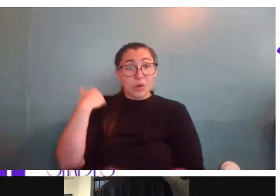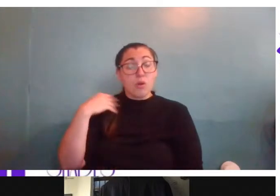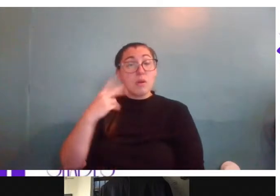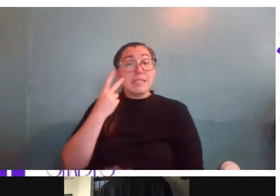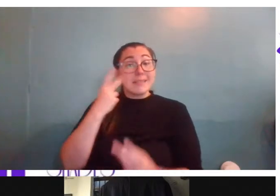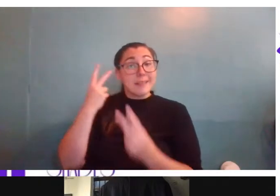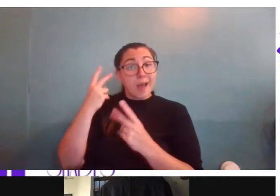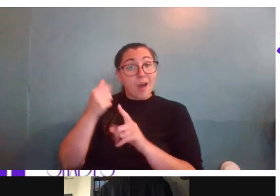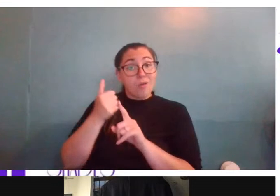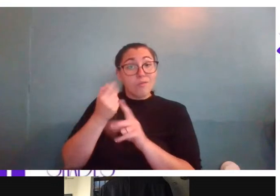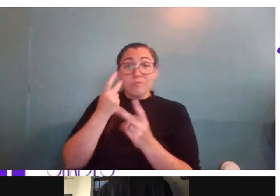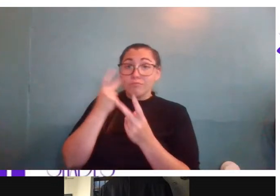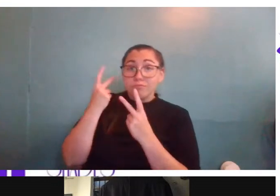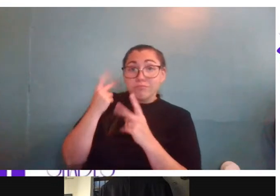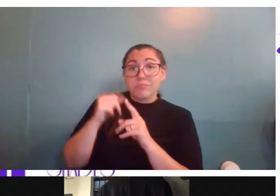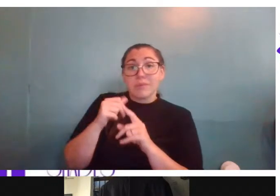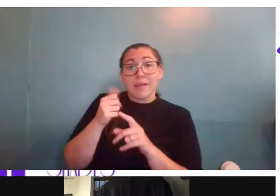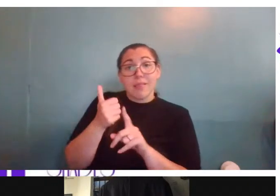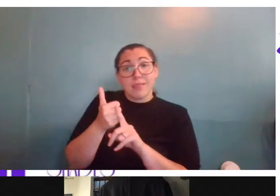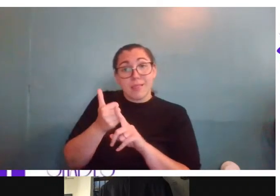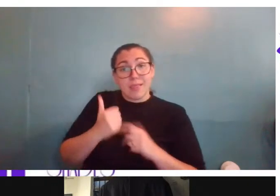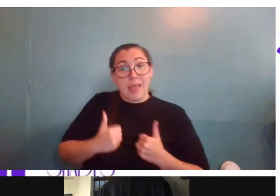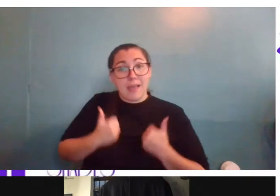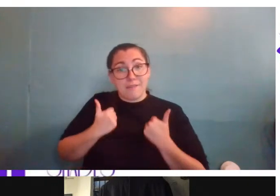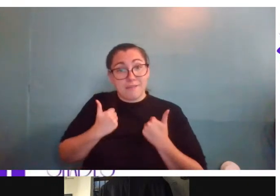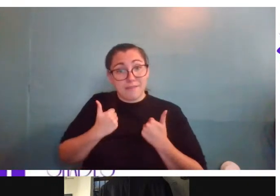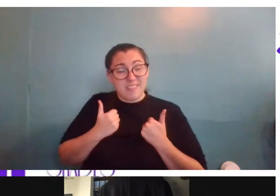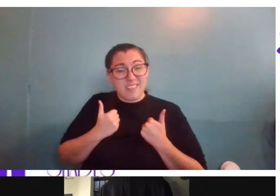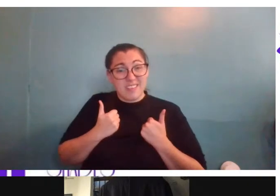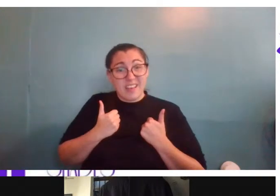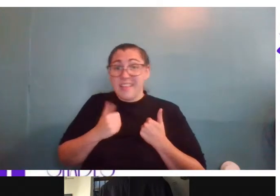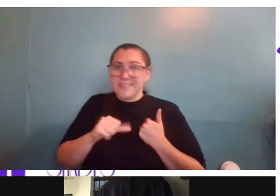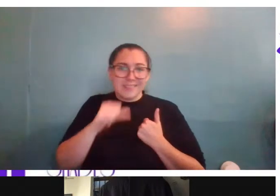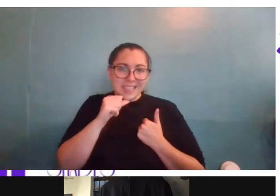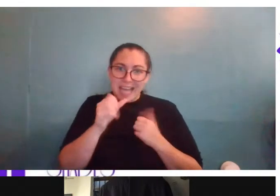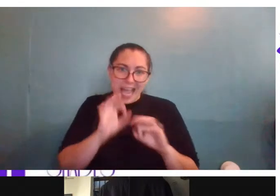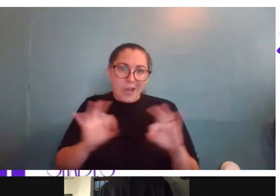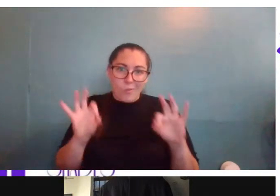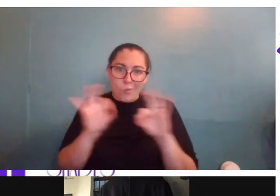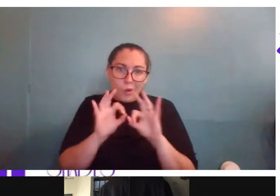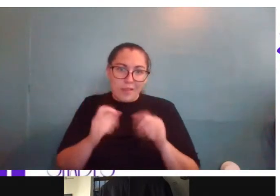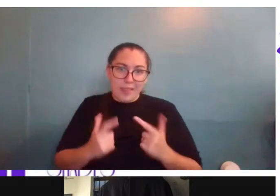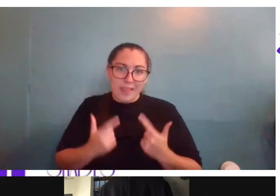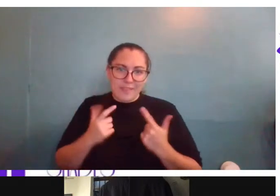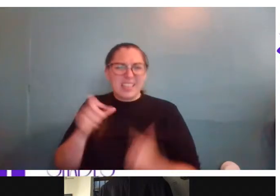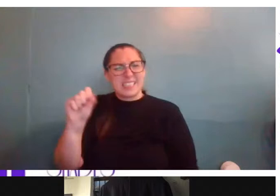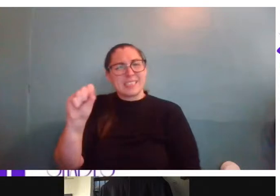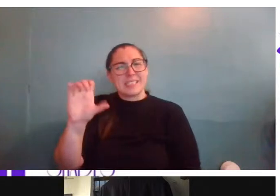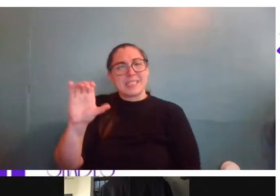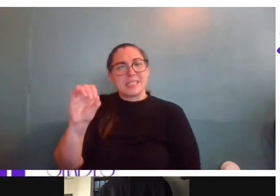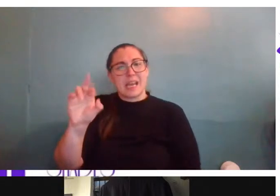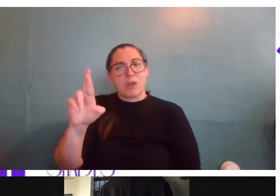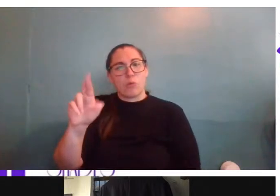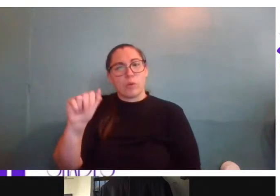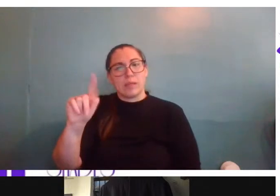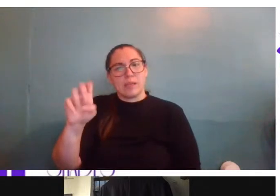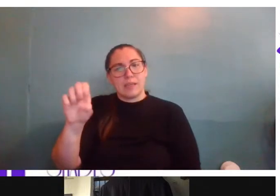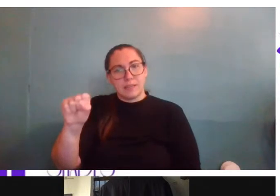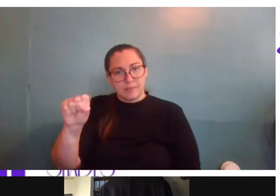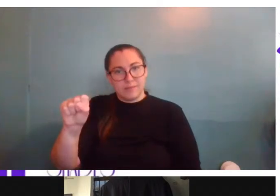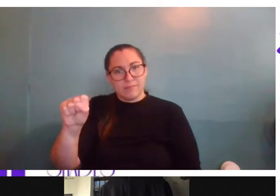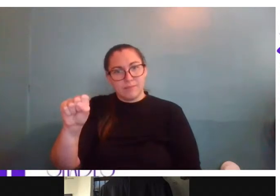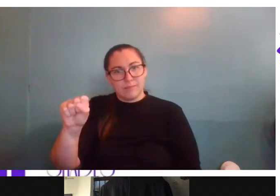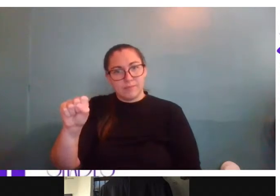is a non-self-reflected life isn't worth living. So taking those times to reflect on where you're at, where you're